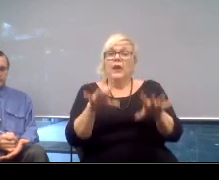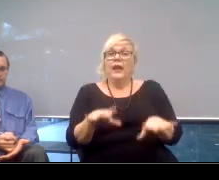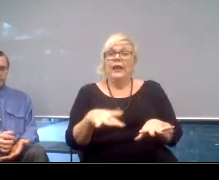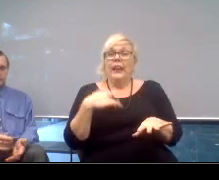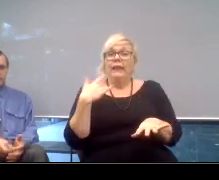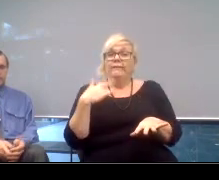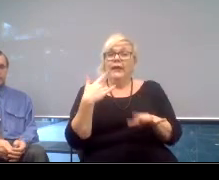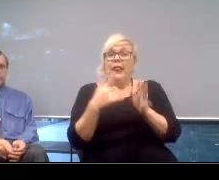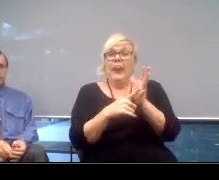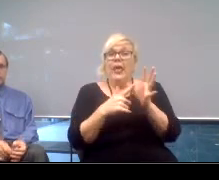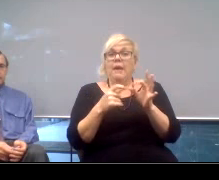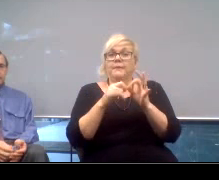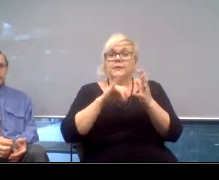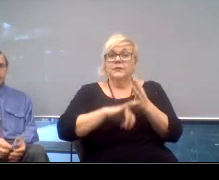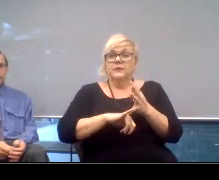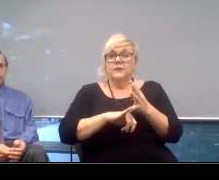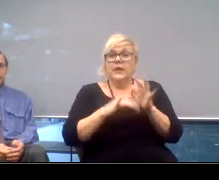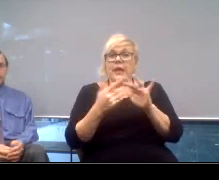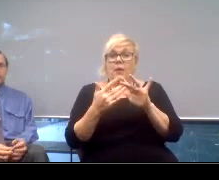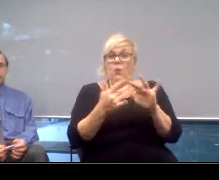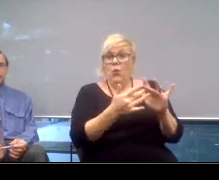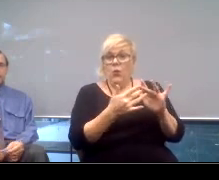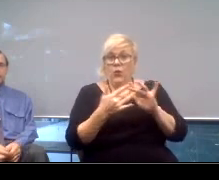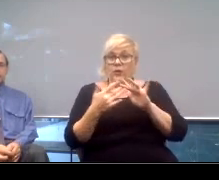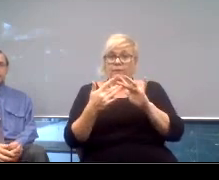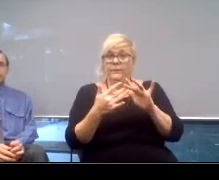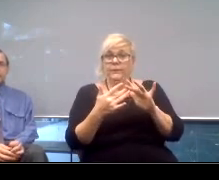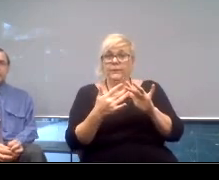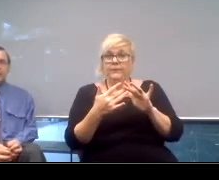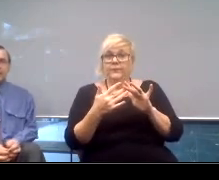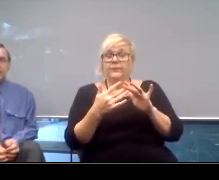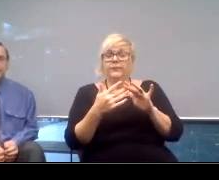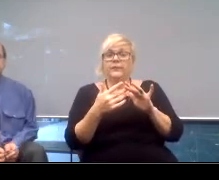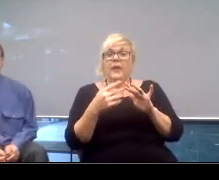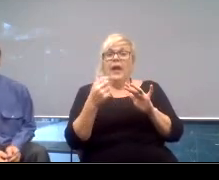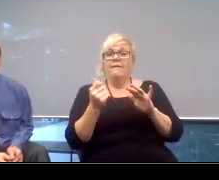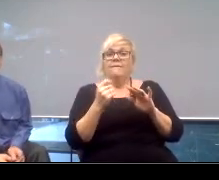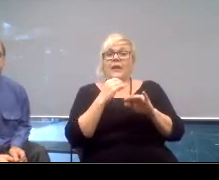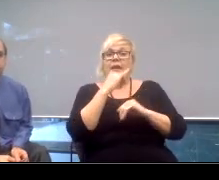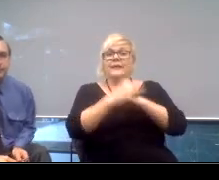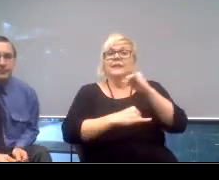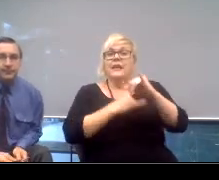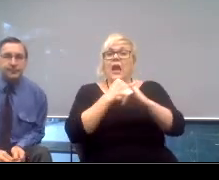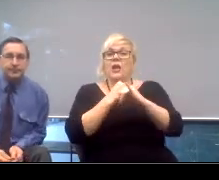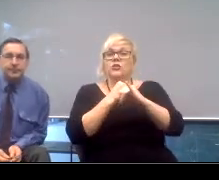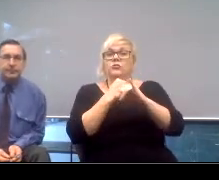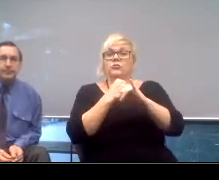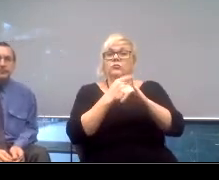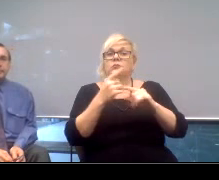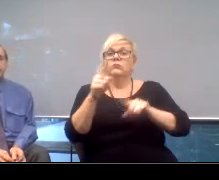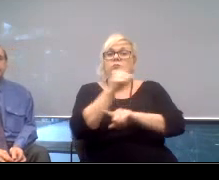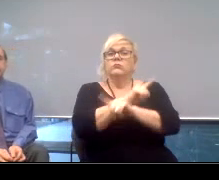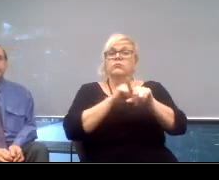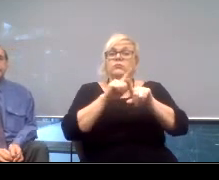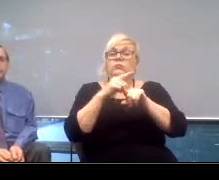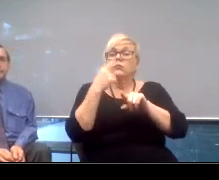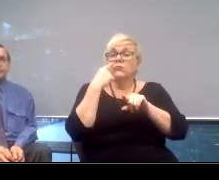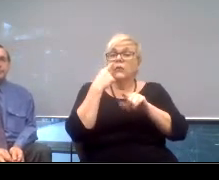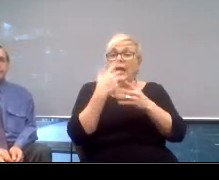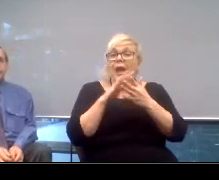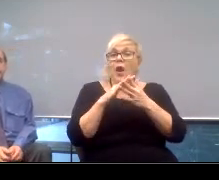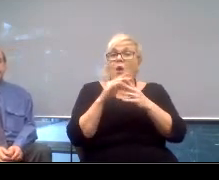Australian Living Labs Network, an international forum looking at the role of